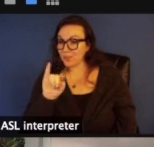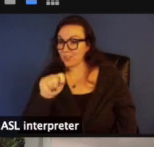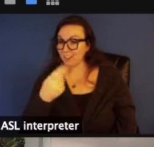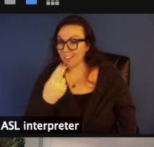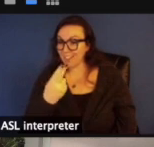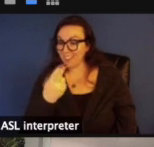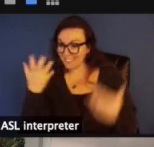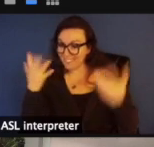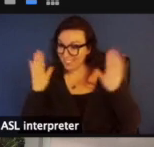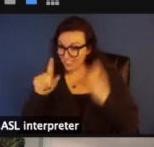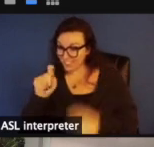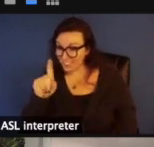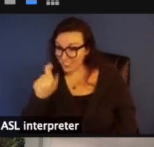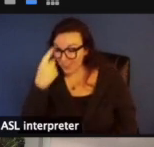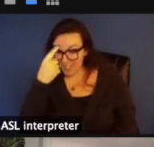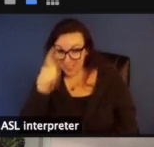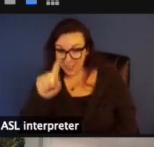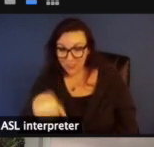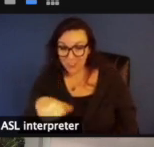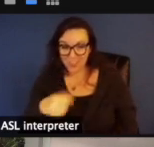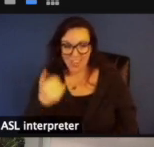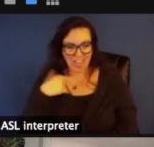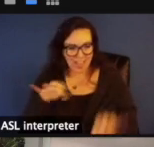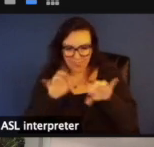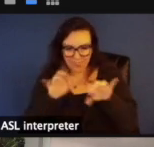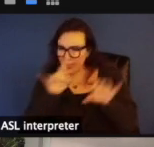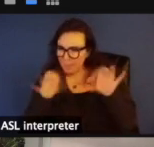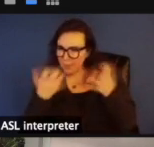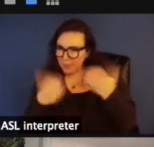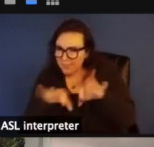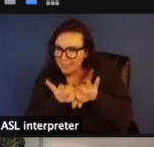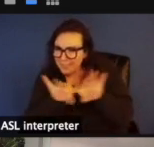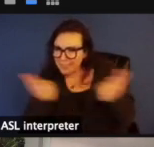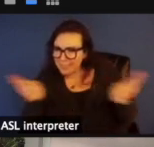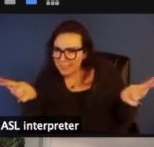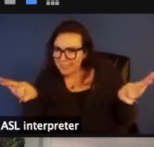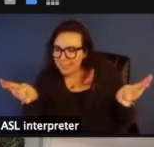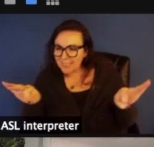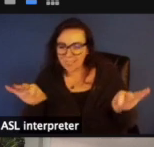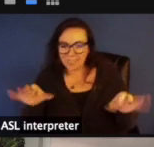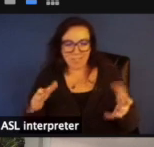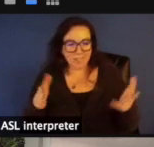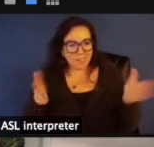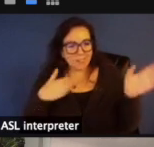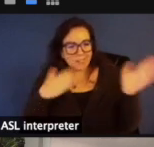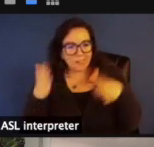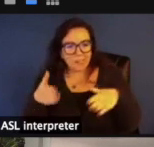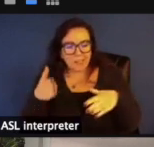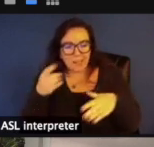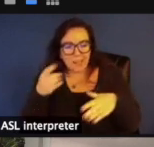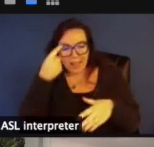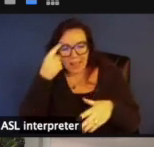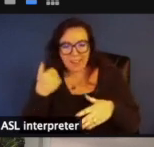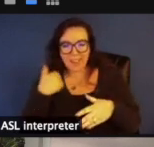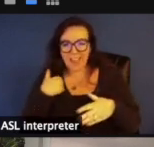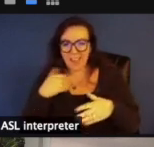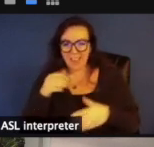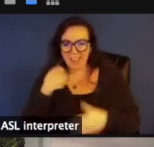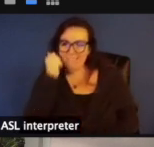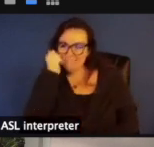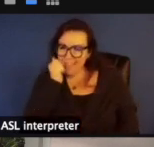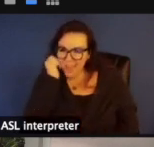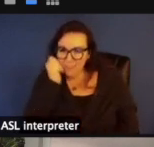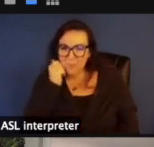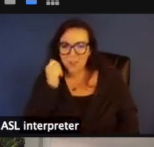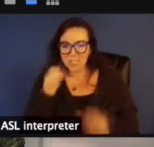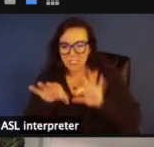Yeah. Right? I mean, she has like sticks, right? They look like sticks in there to me. And then I think she has torn fabric, and then there's